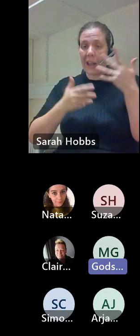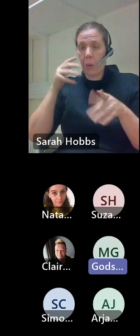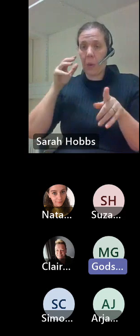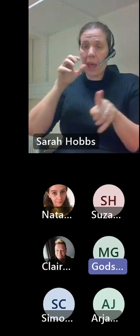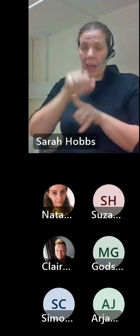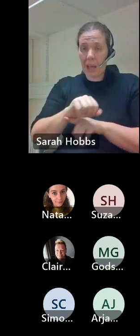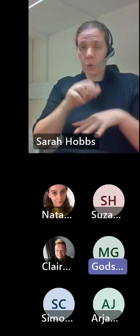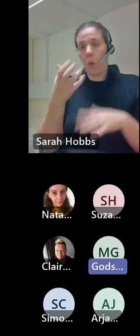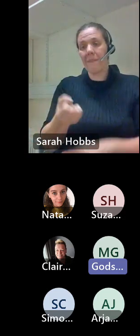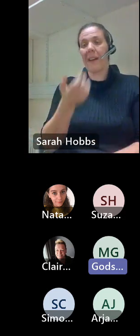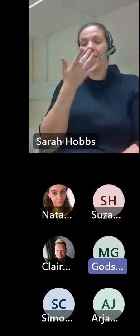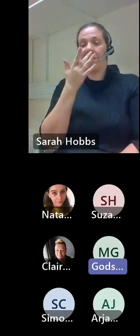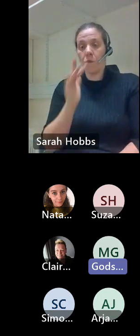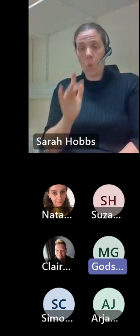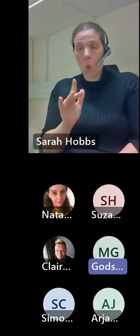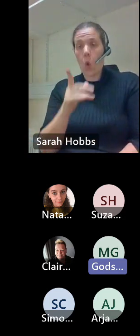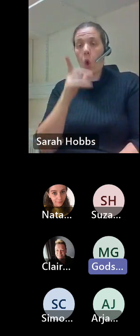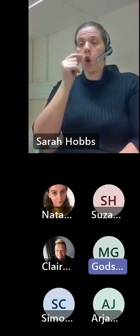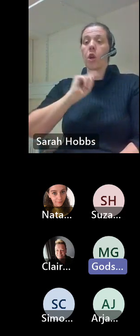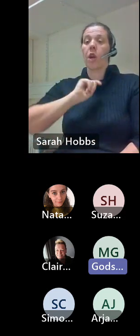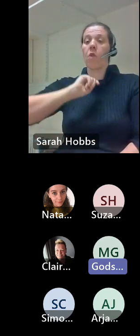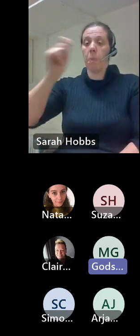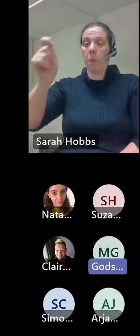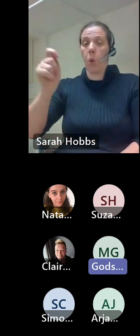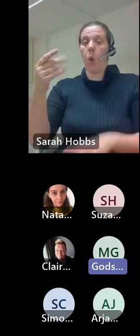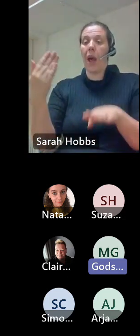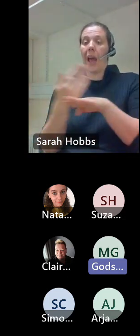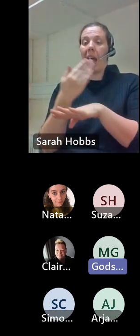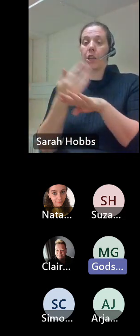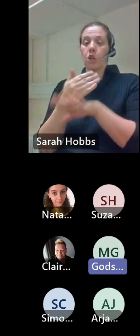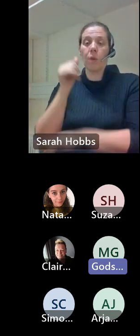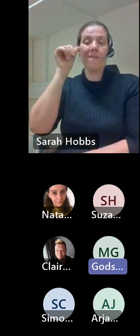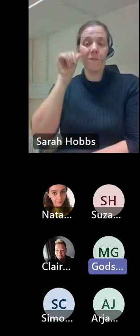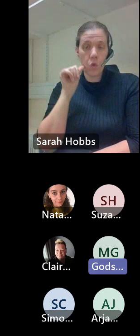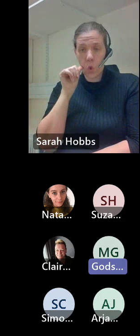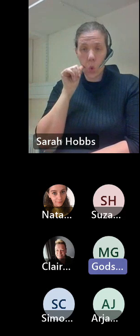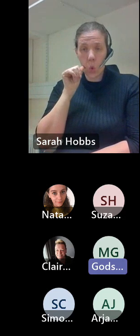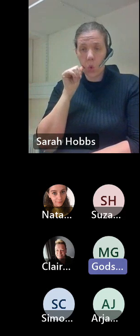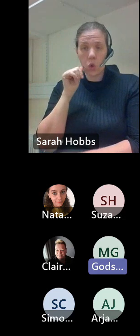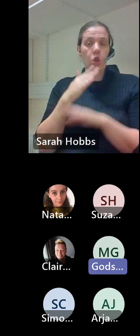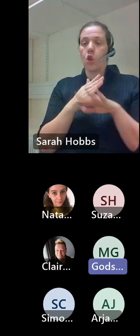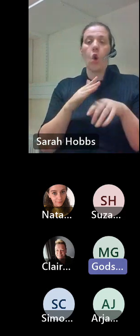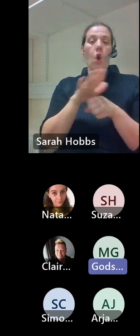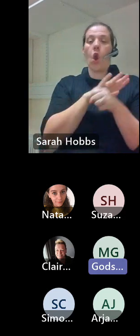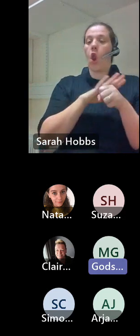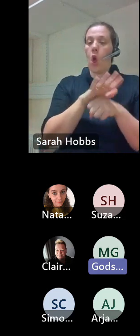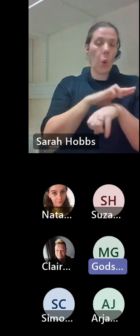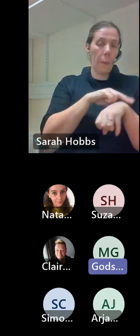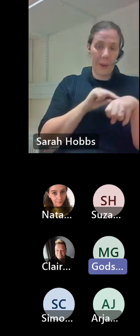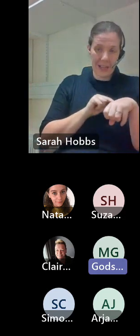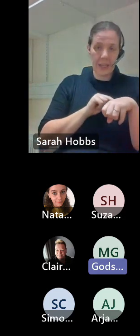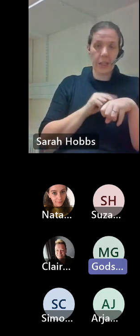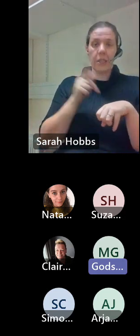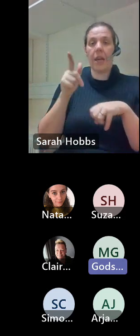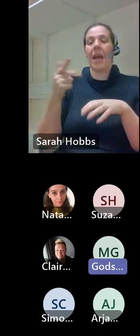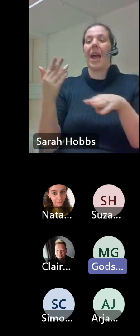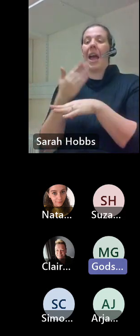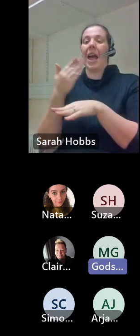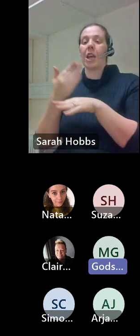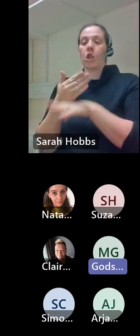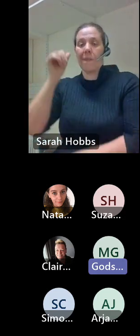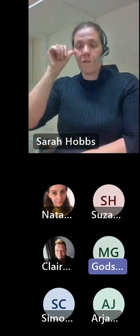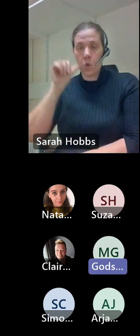fraud, you can report that to Action Fraud. You don't do that to your local force anymore. And Action Fraud is the